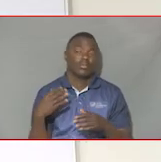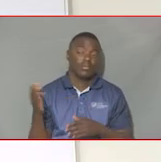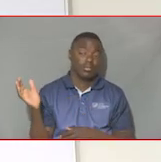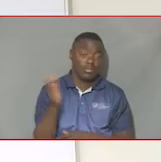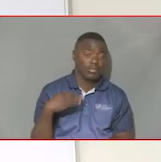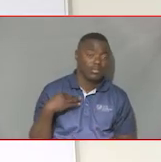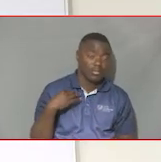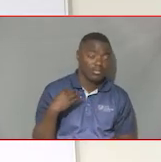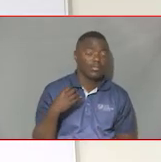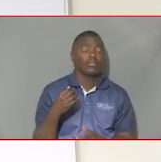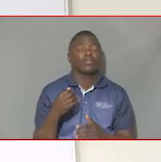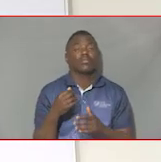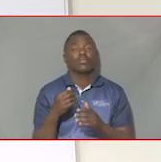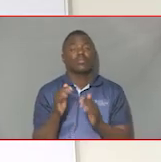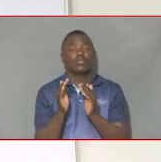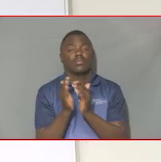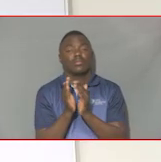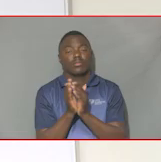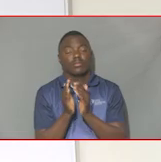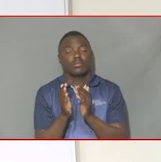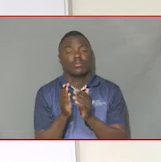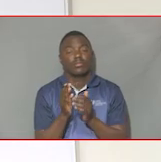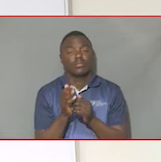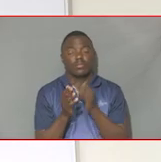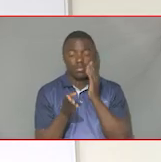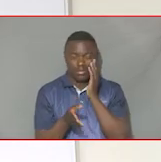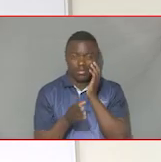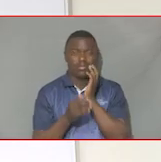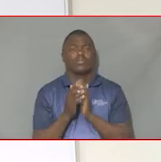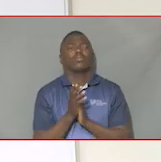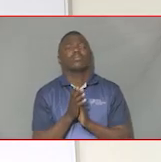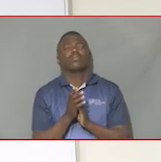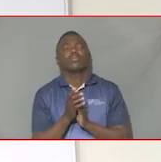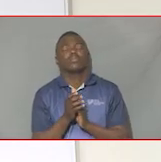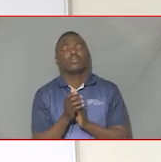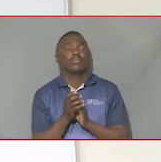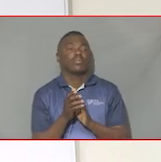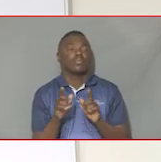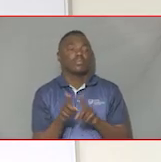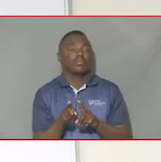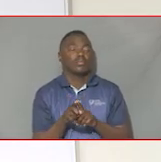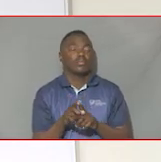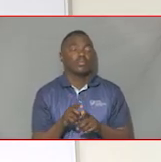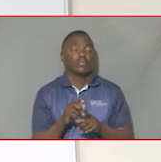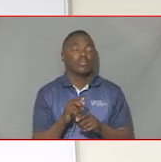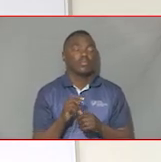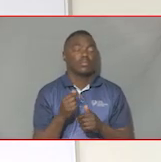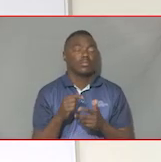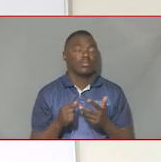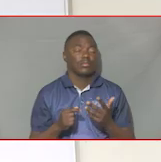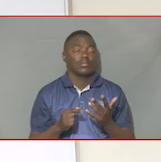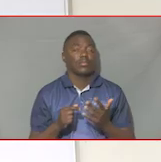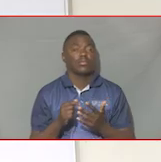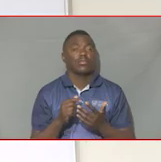milk at the farm store. The price of milk in rands per 5-liter container and the number of 5-liter containers of